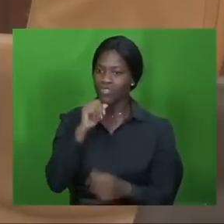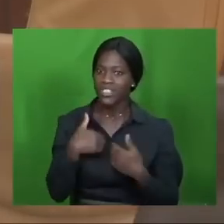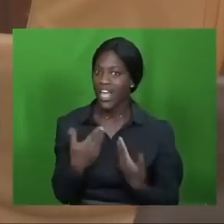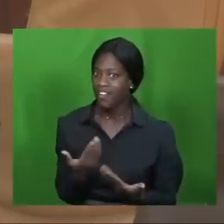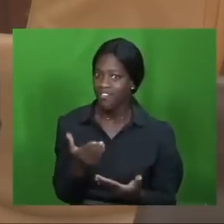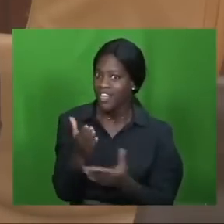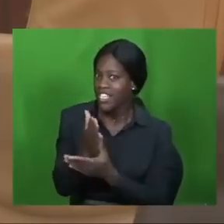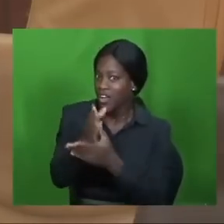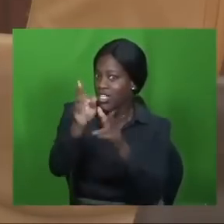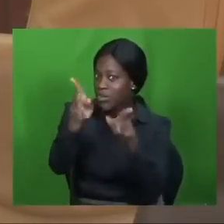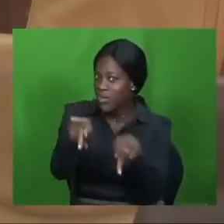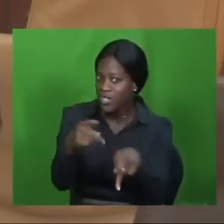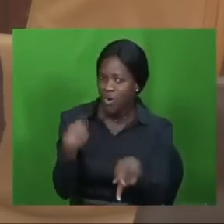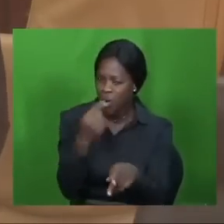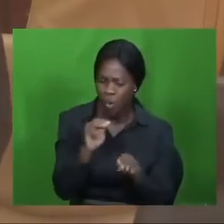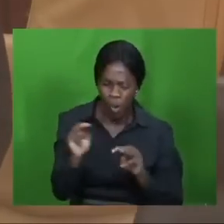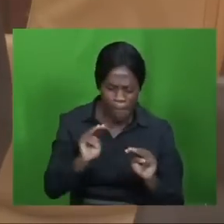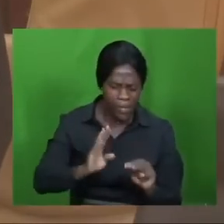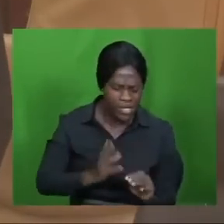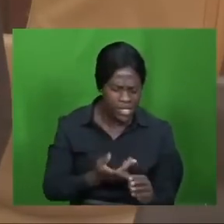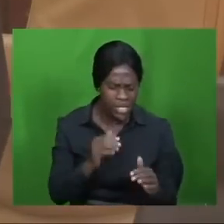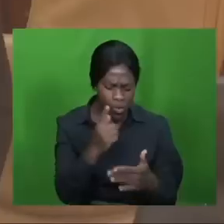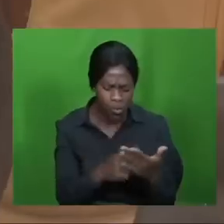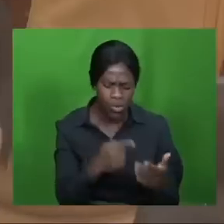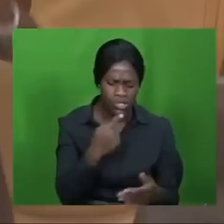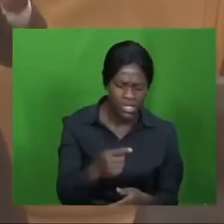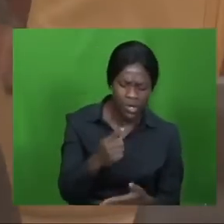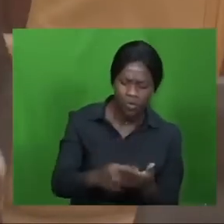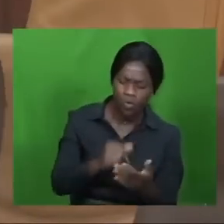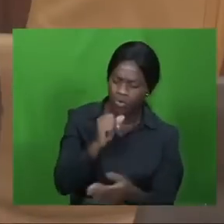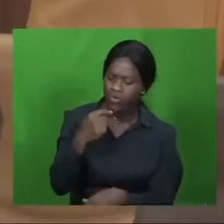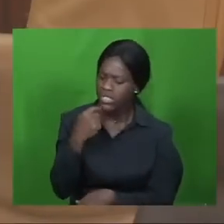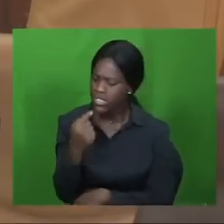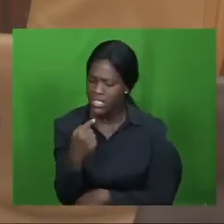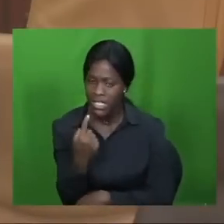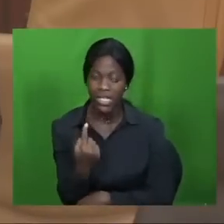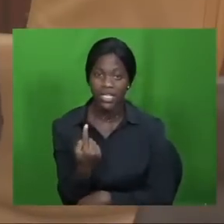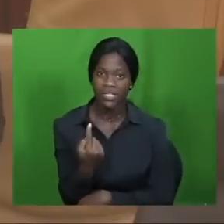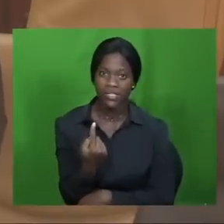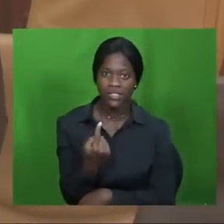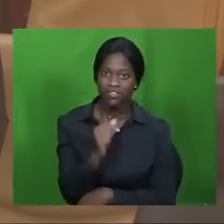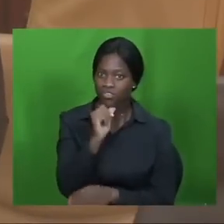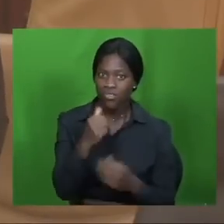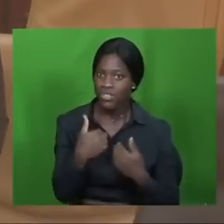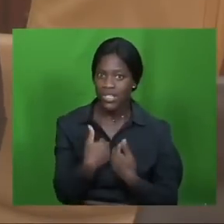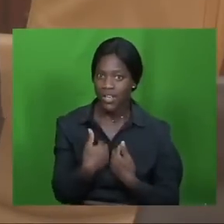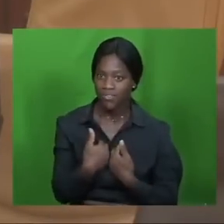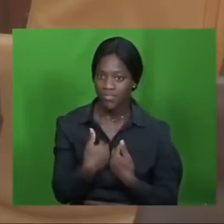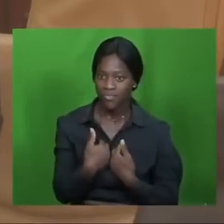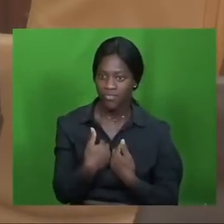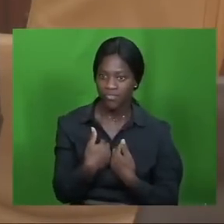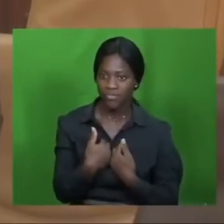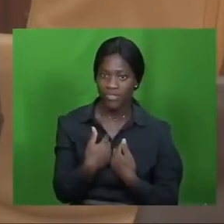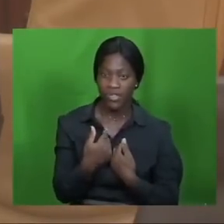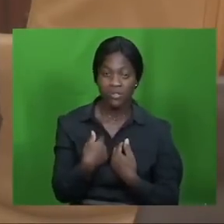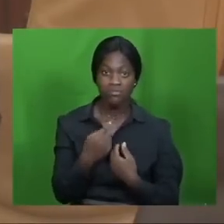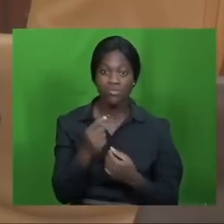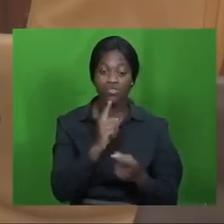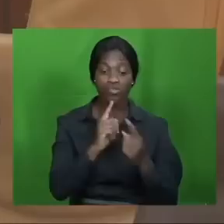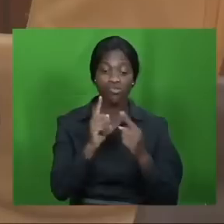have psychologists managing our exploits in public service. I spoke to Honorable